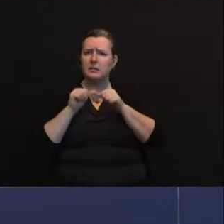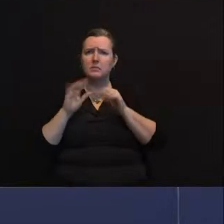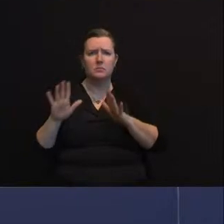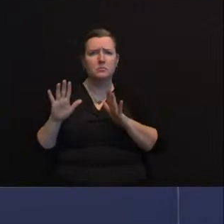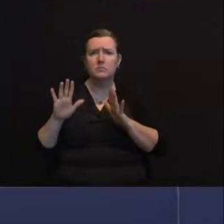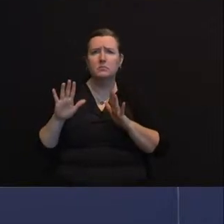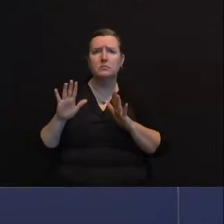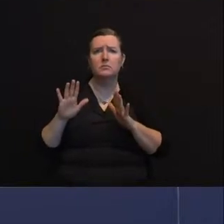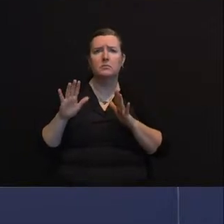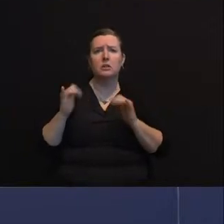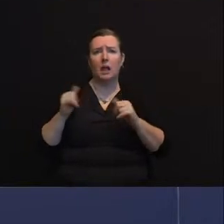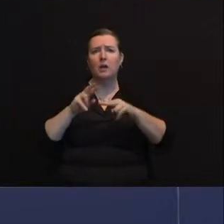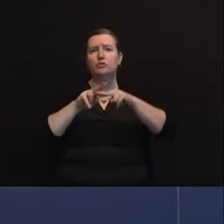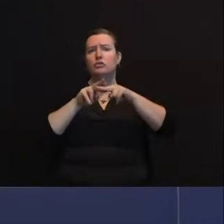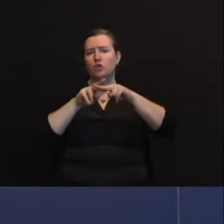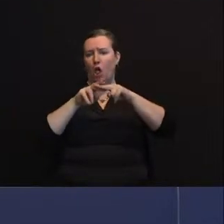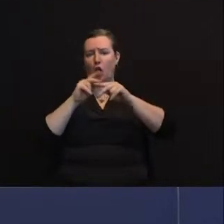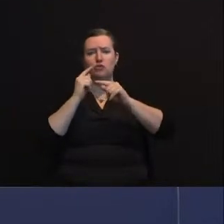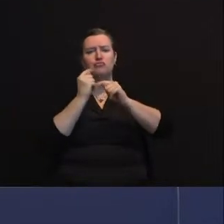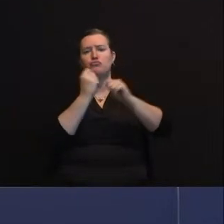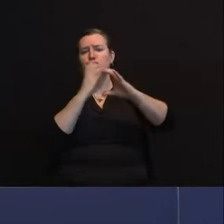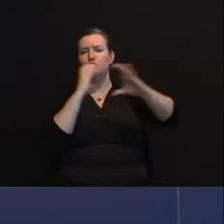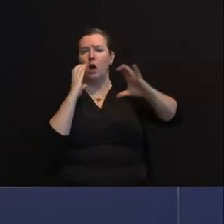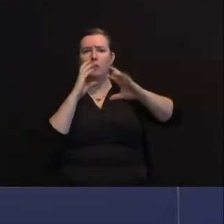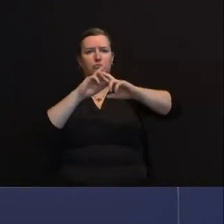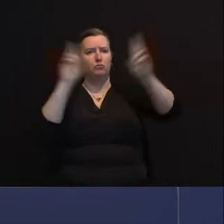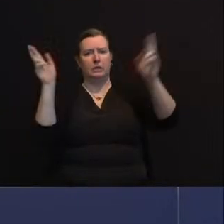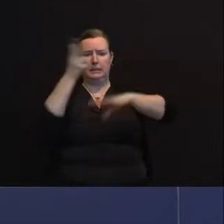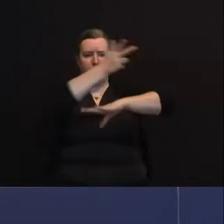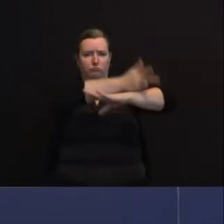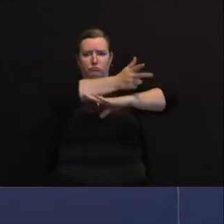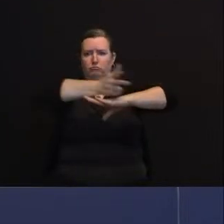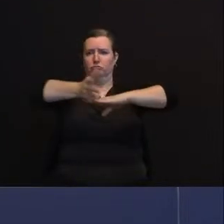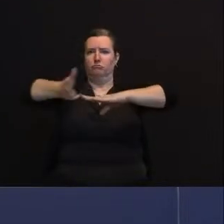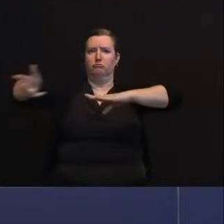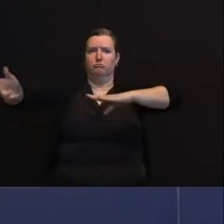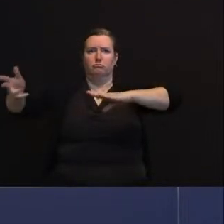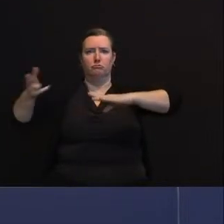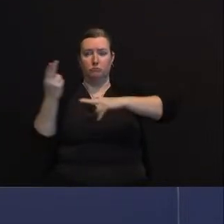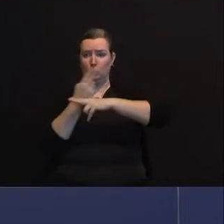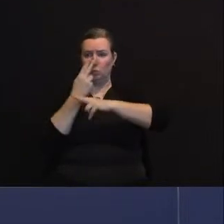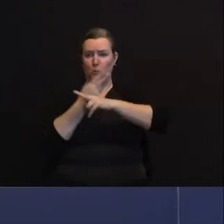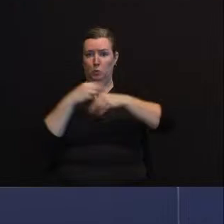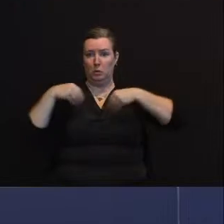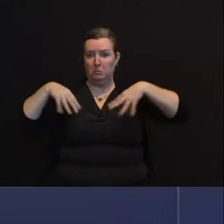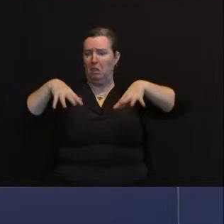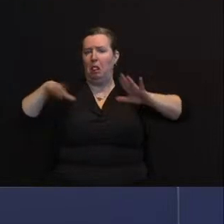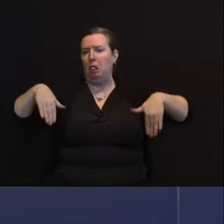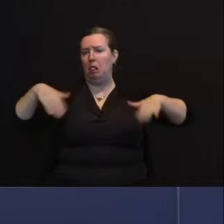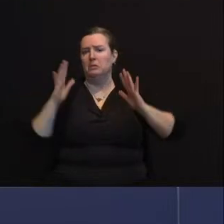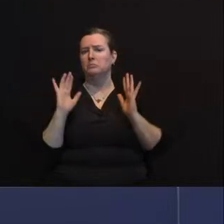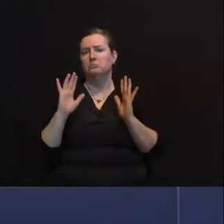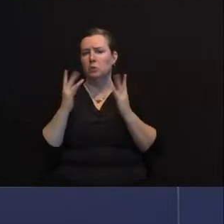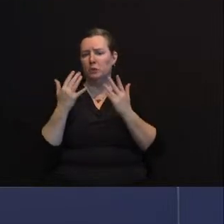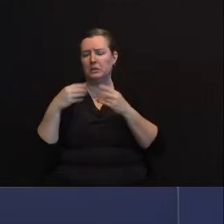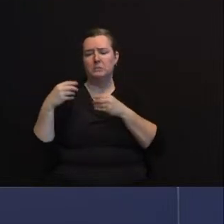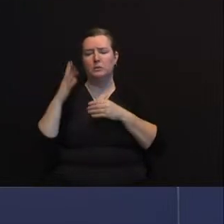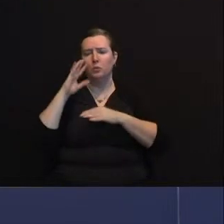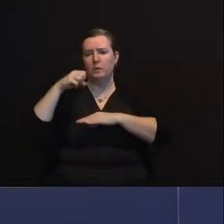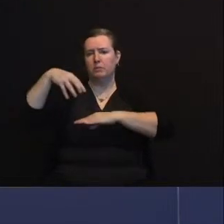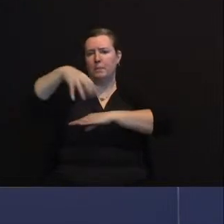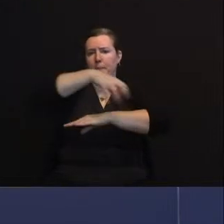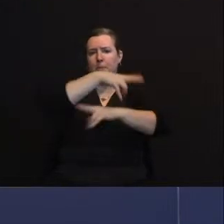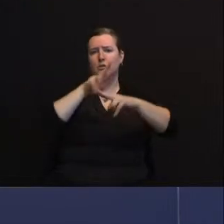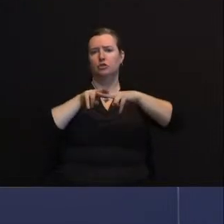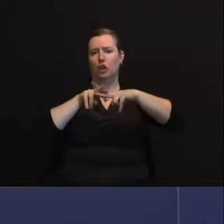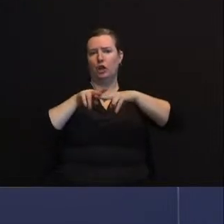from 195 north. I ask that you give them the space and courtesy on the highways while they're out there. I do know